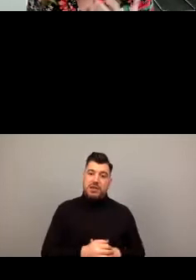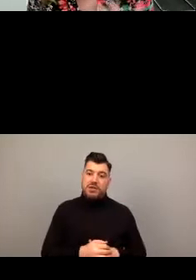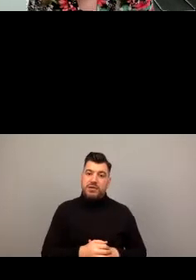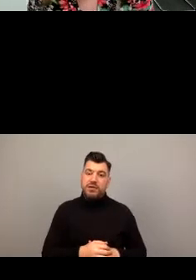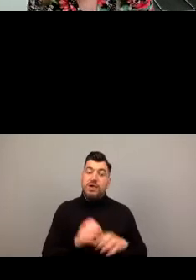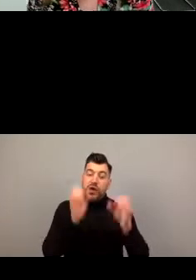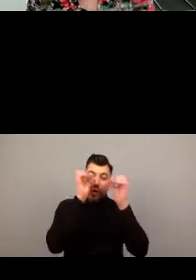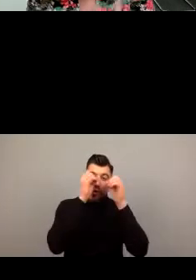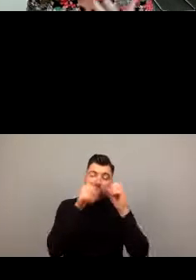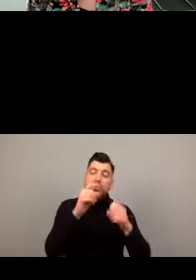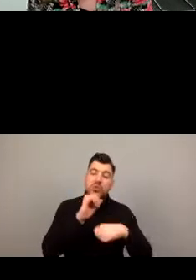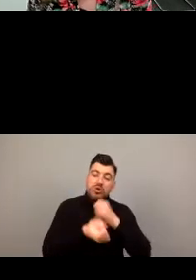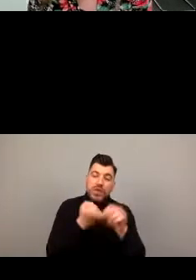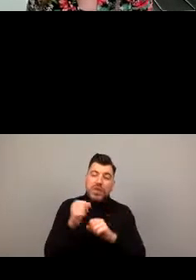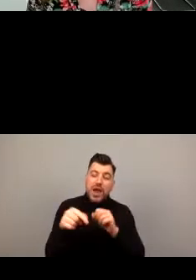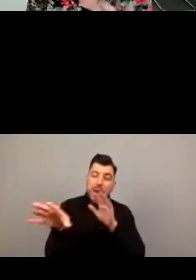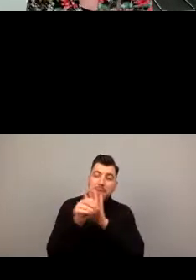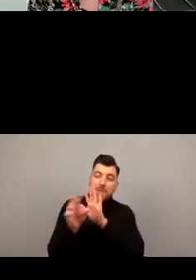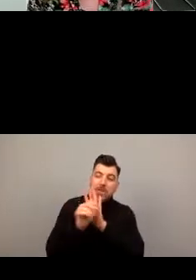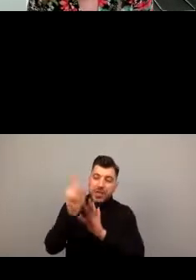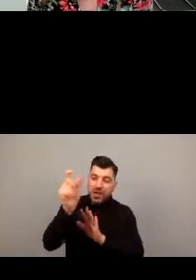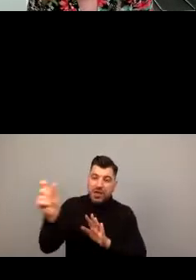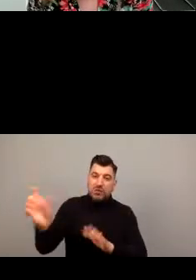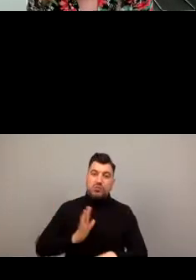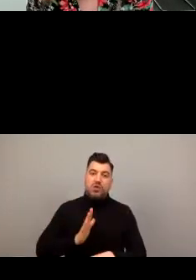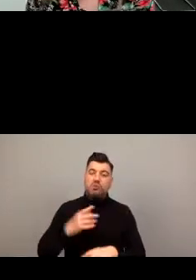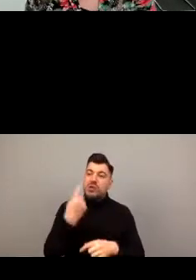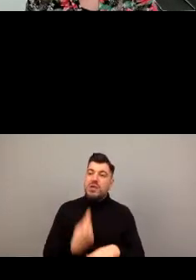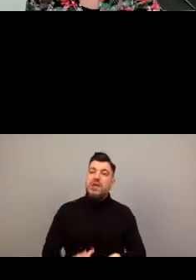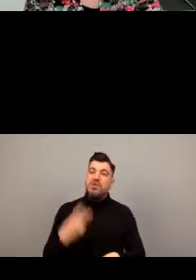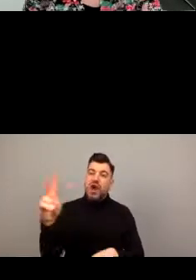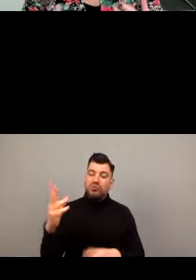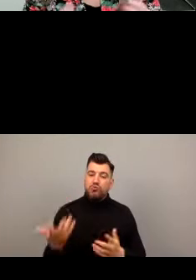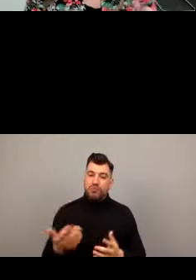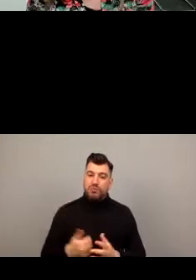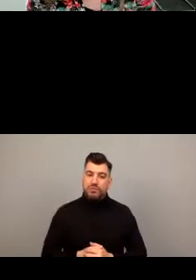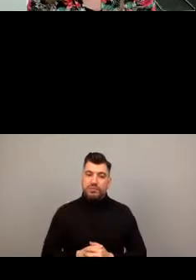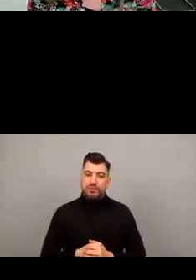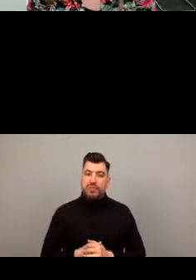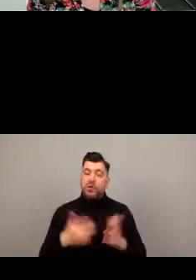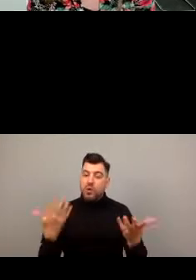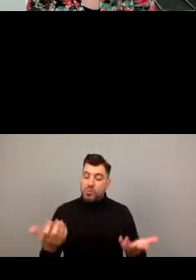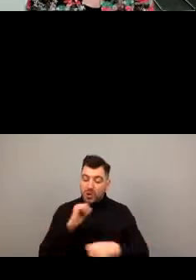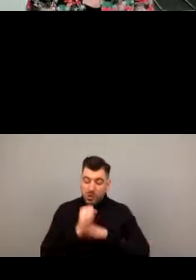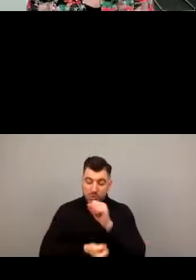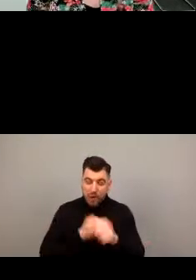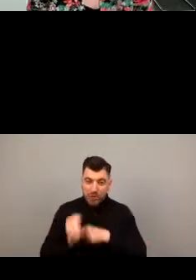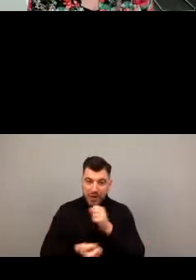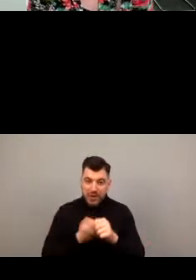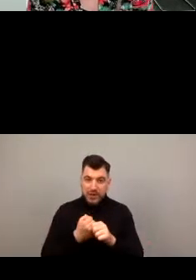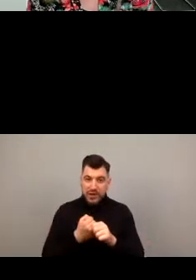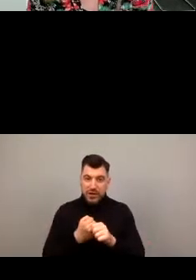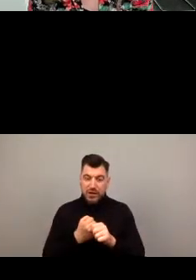to mimic a human. It tries to read text like a human being. So trying to optimize your text for a